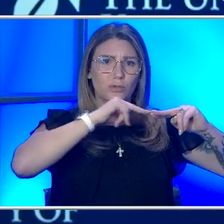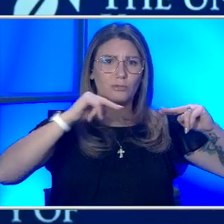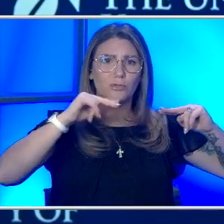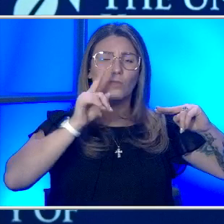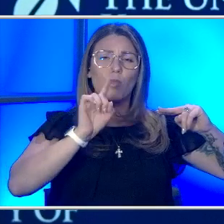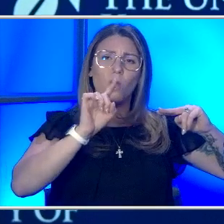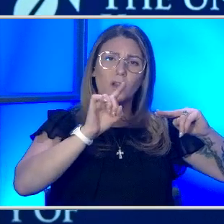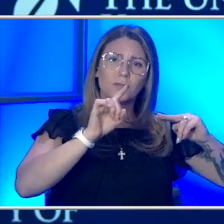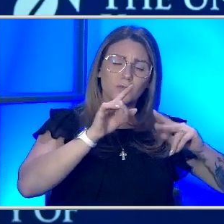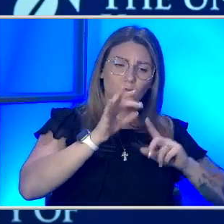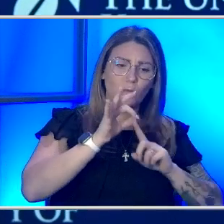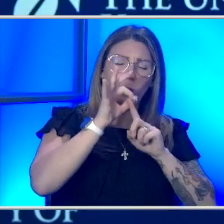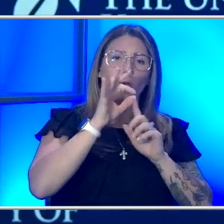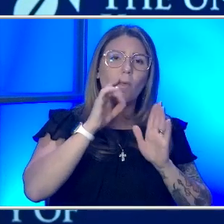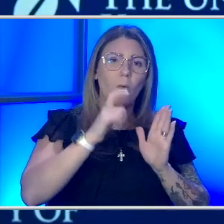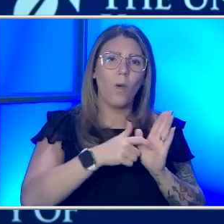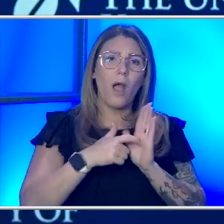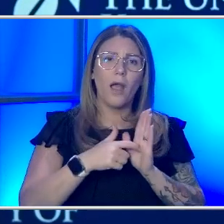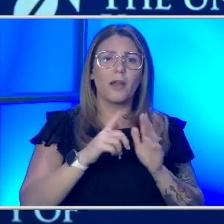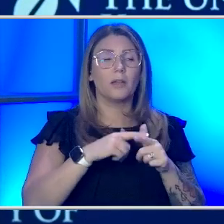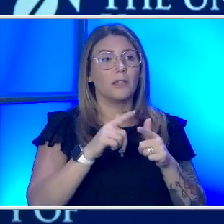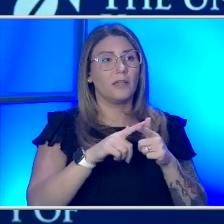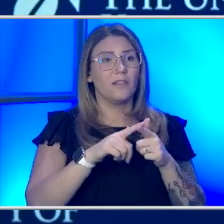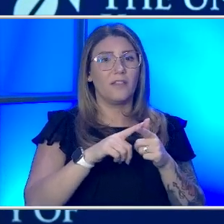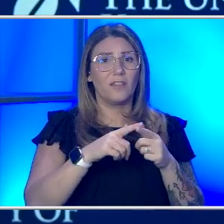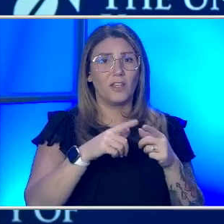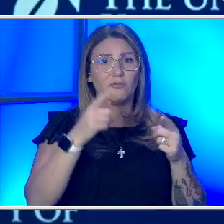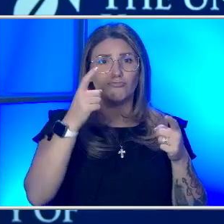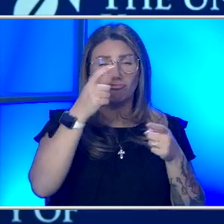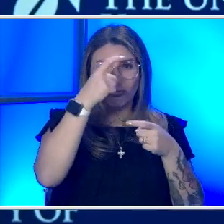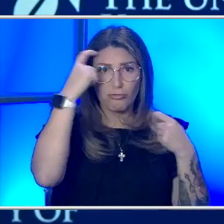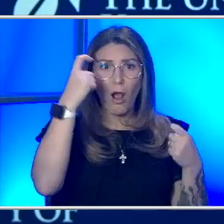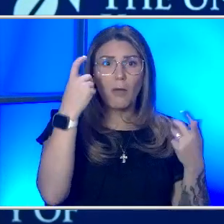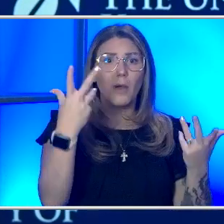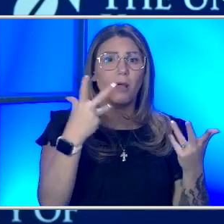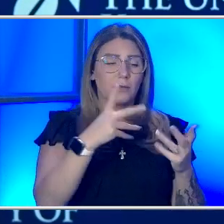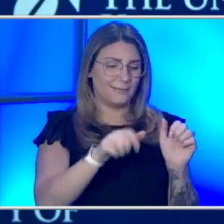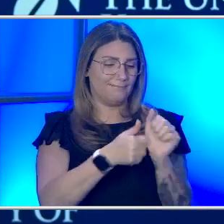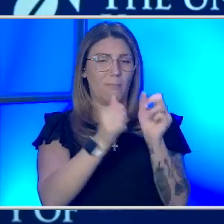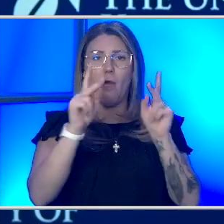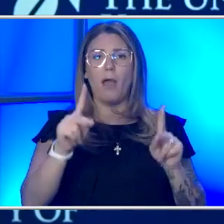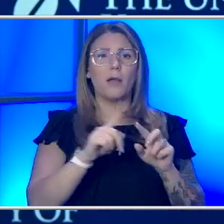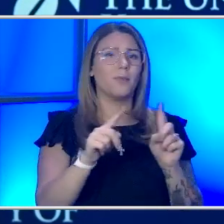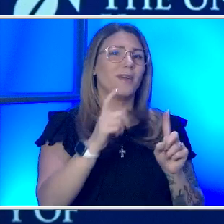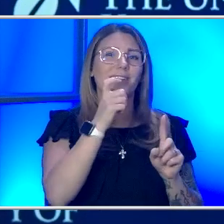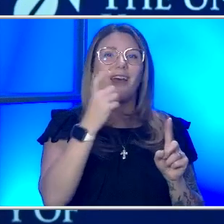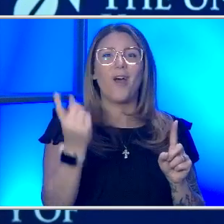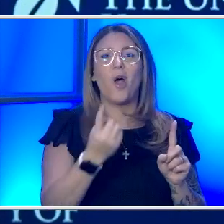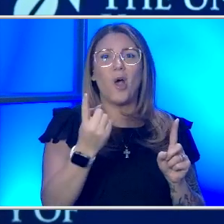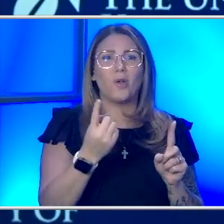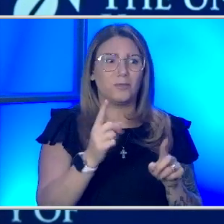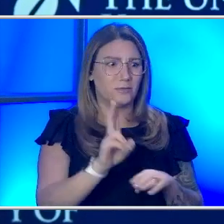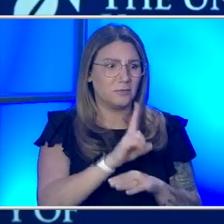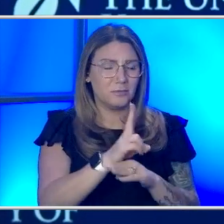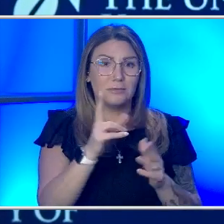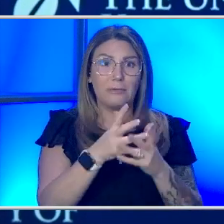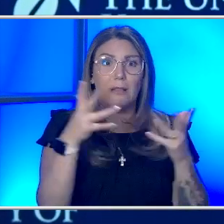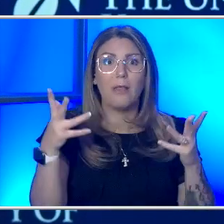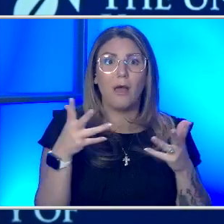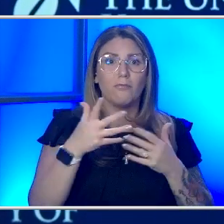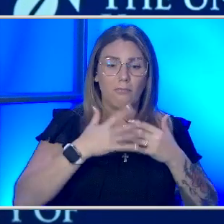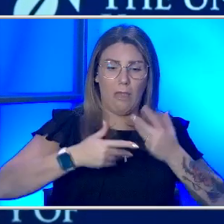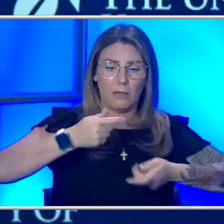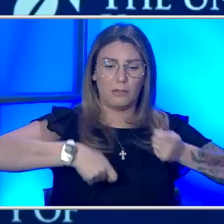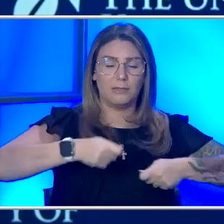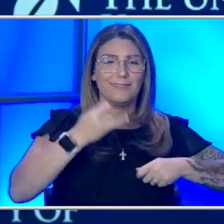about traumas. It's obviously in backup, but they don't necessarily like to always use a ton of it unless they have to. Other things that people